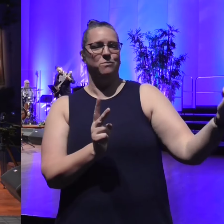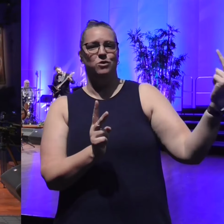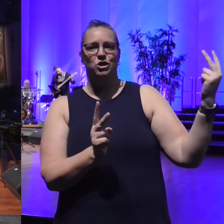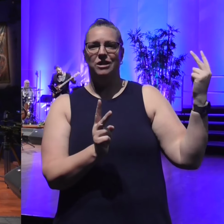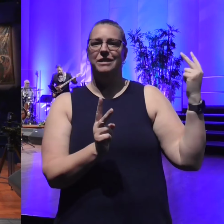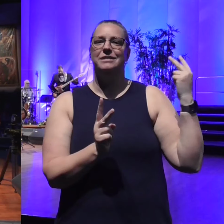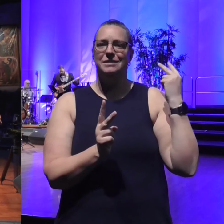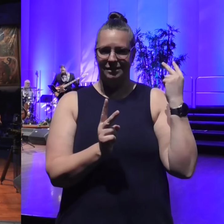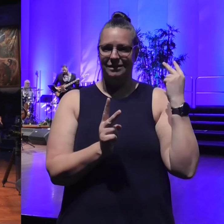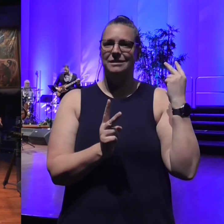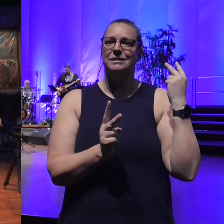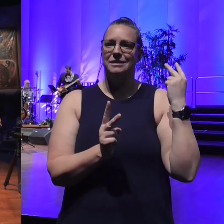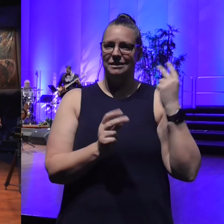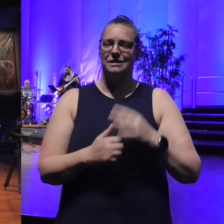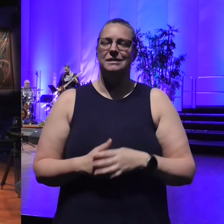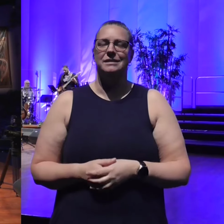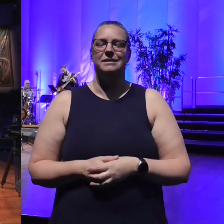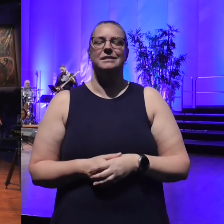forever